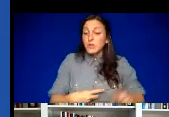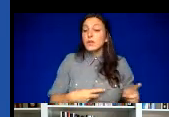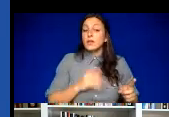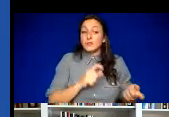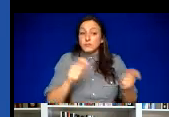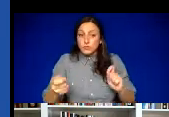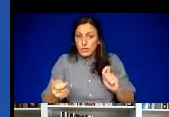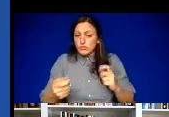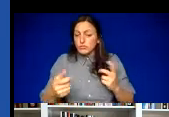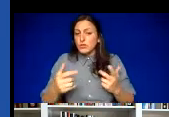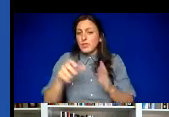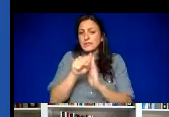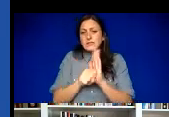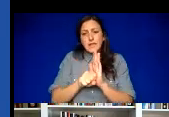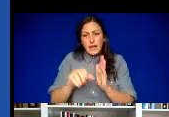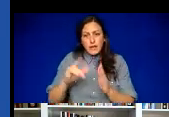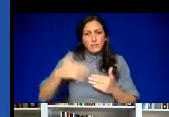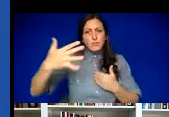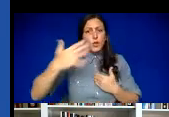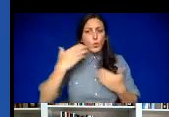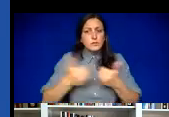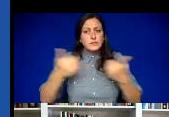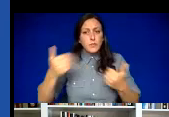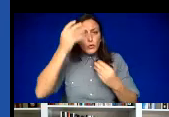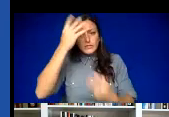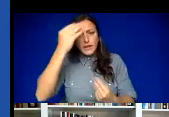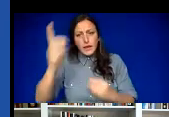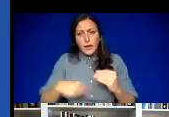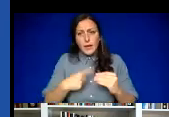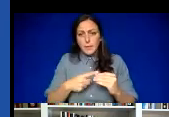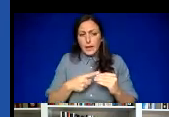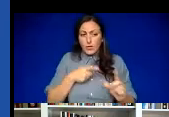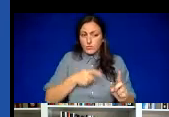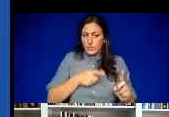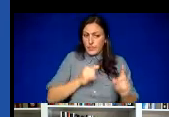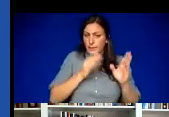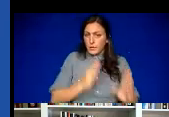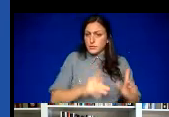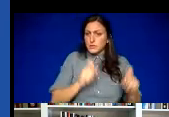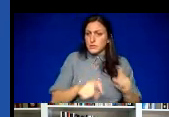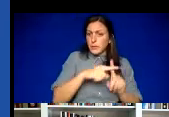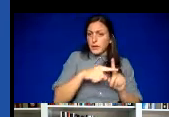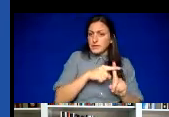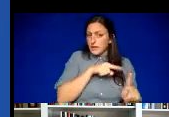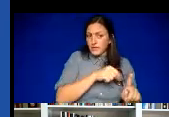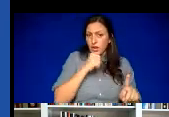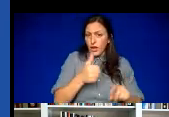state eventually separate out data of who is testing positive that's not vaccinated